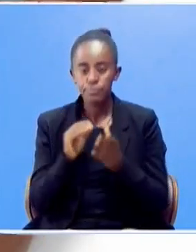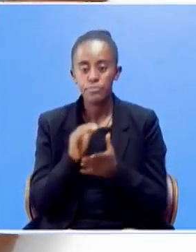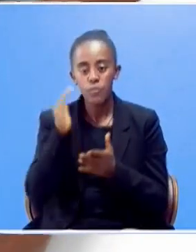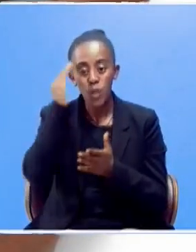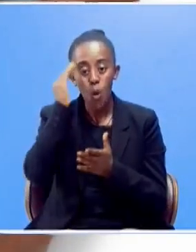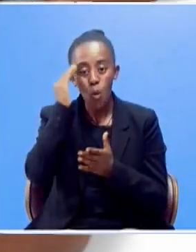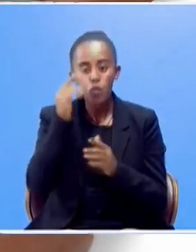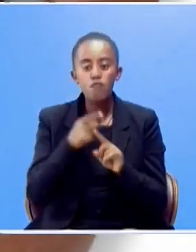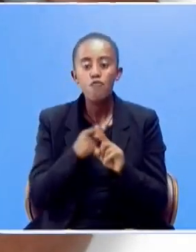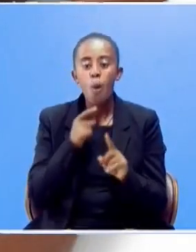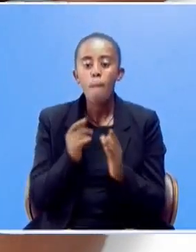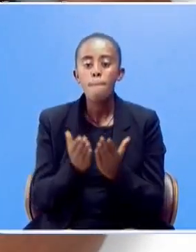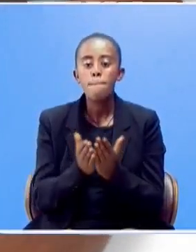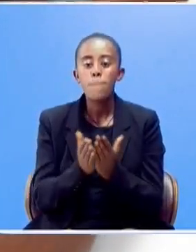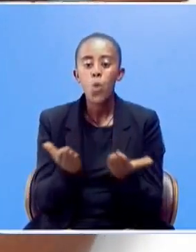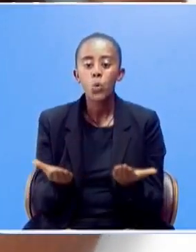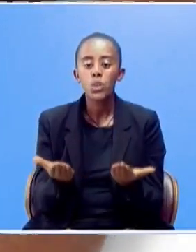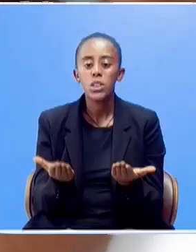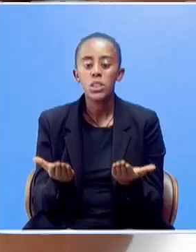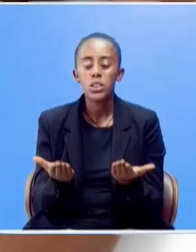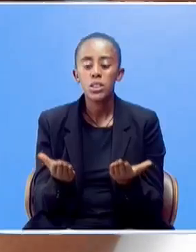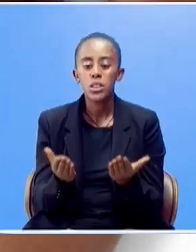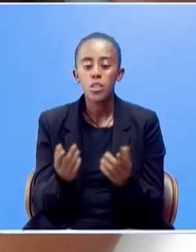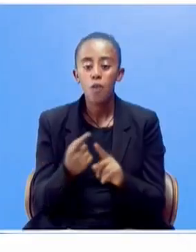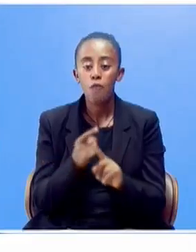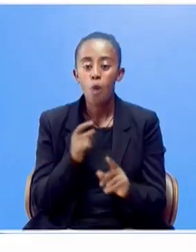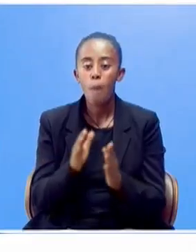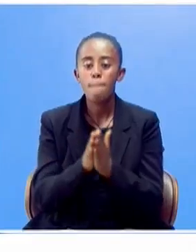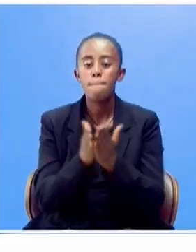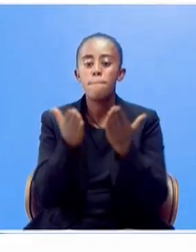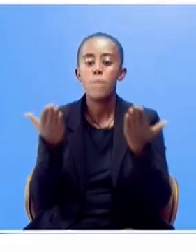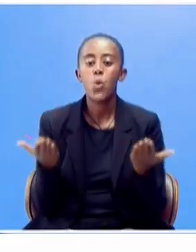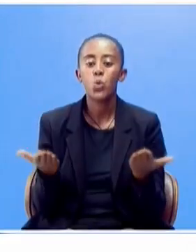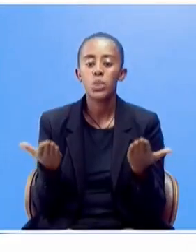from books. From books.